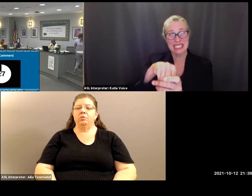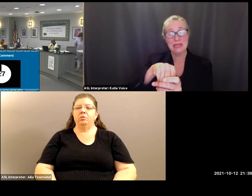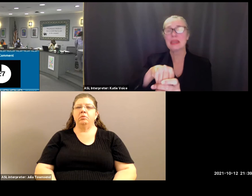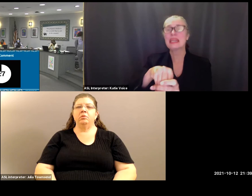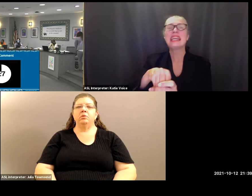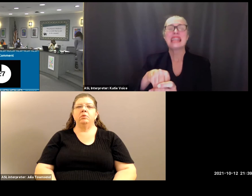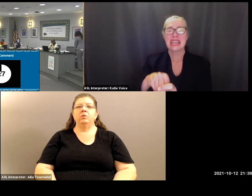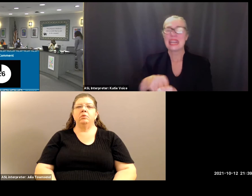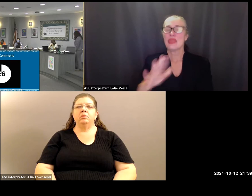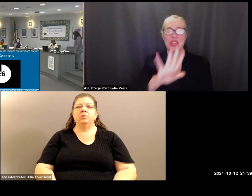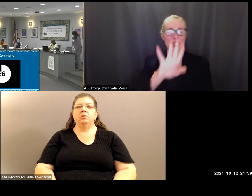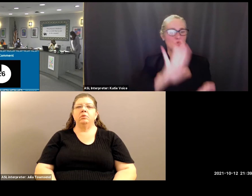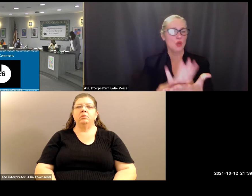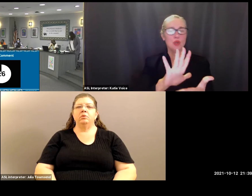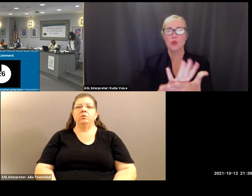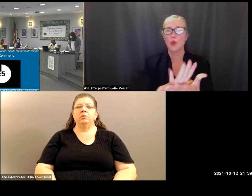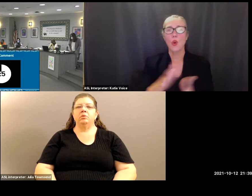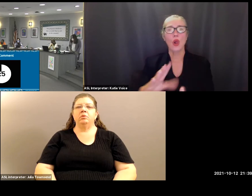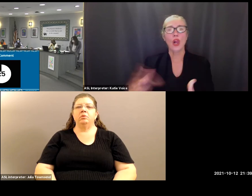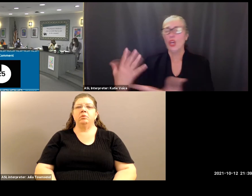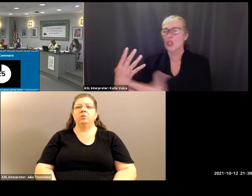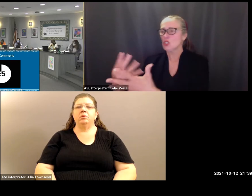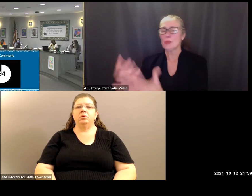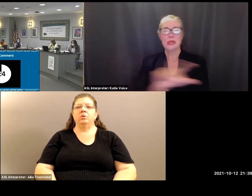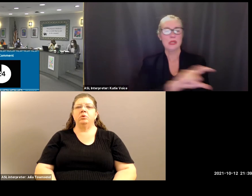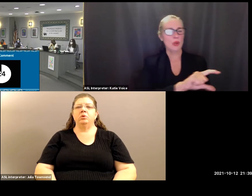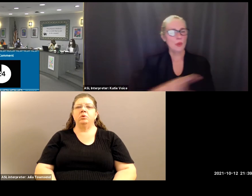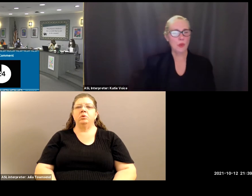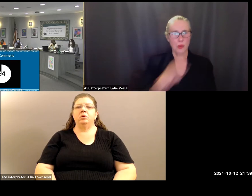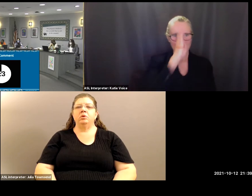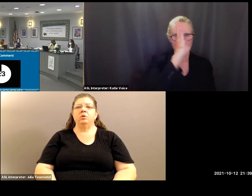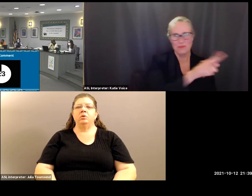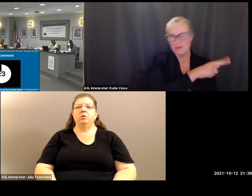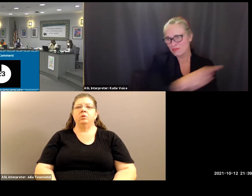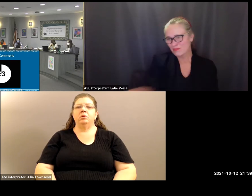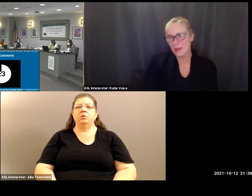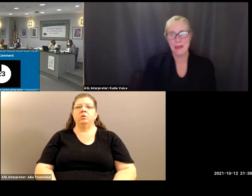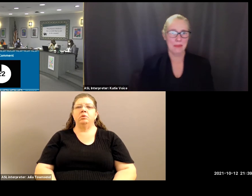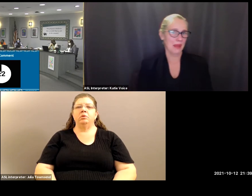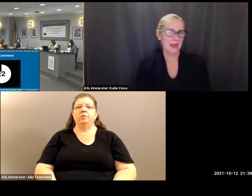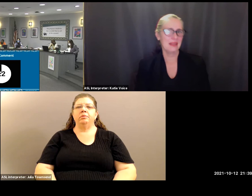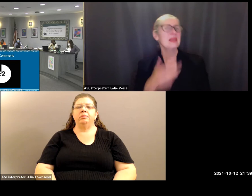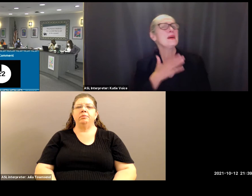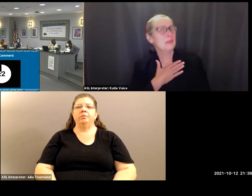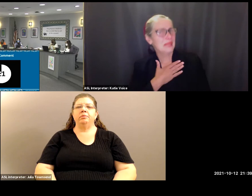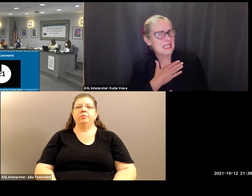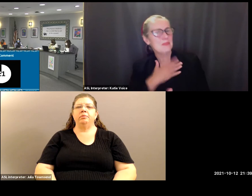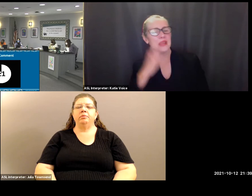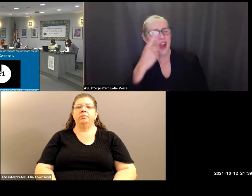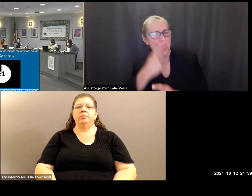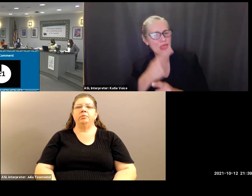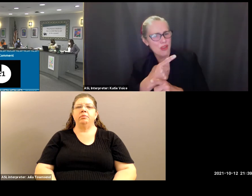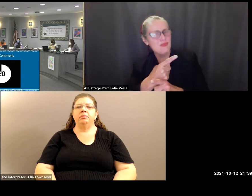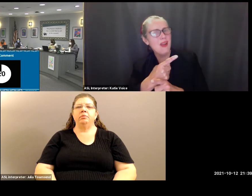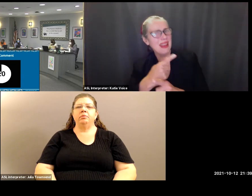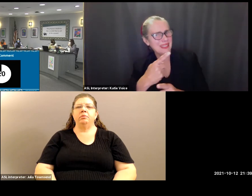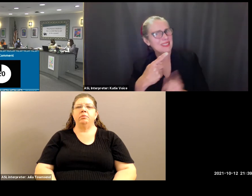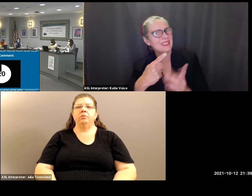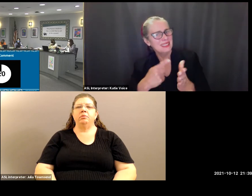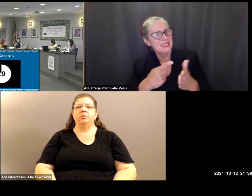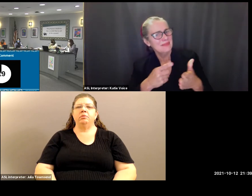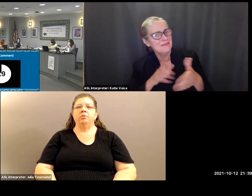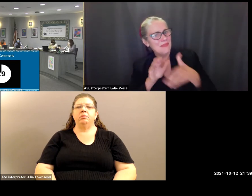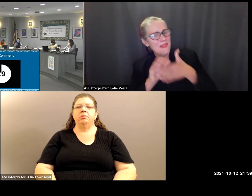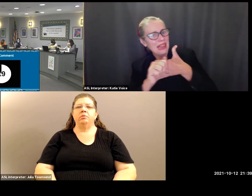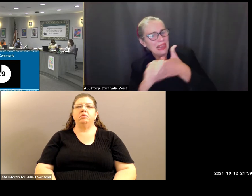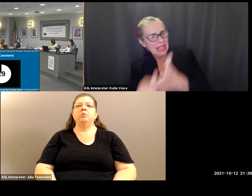pipeline so please make the right choice be on the right side of history and get ops off cops off our campus and listen to our youth